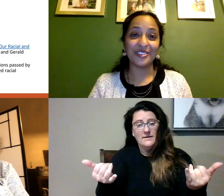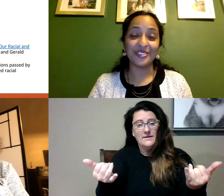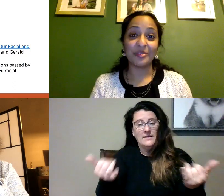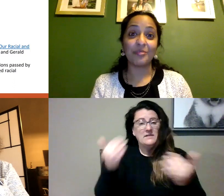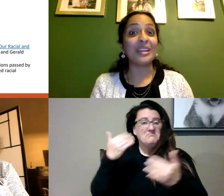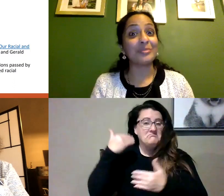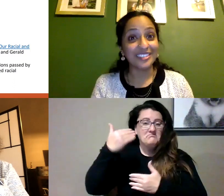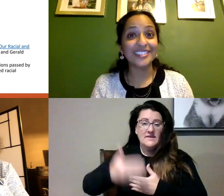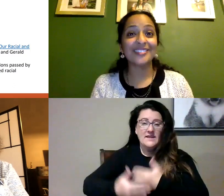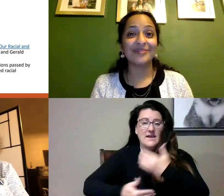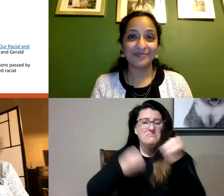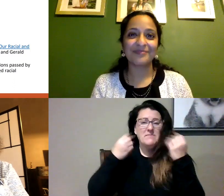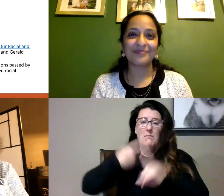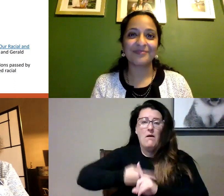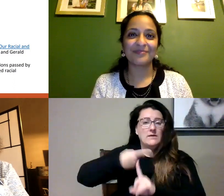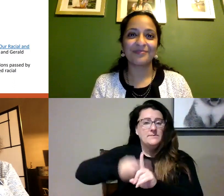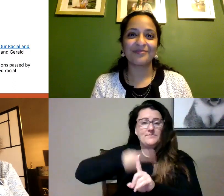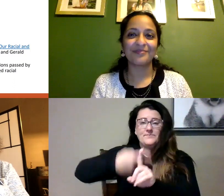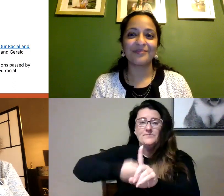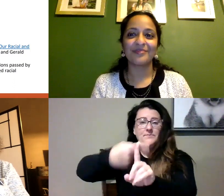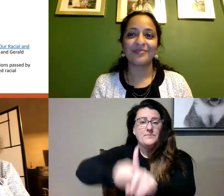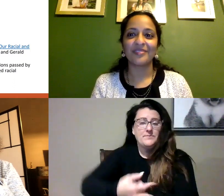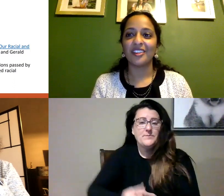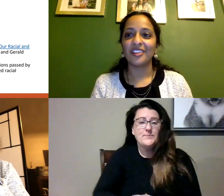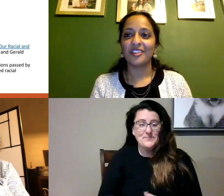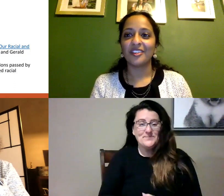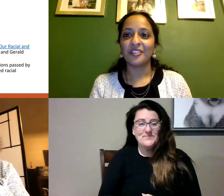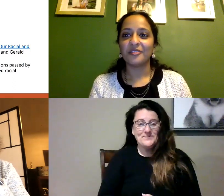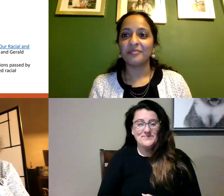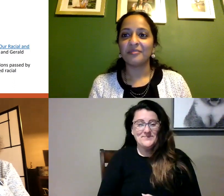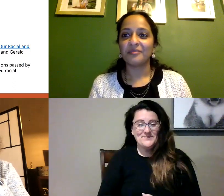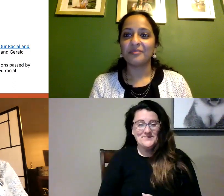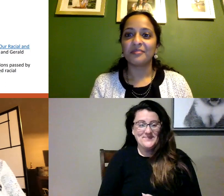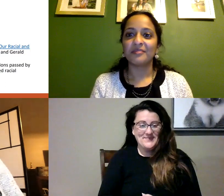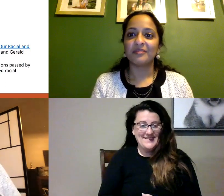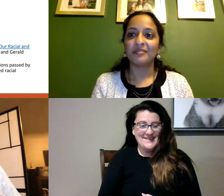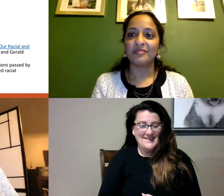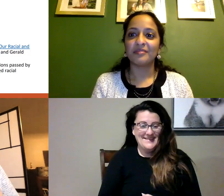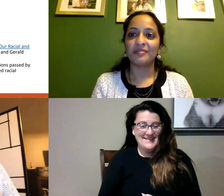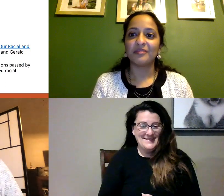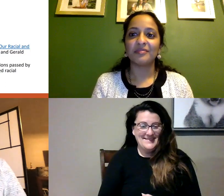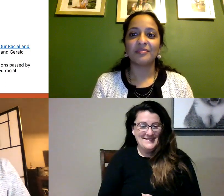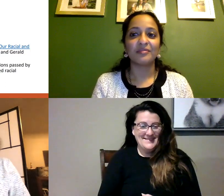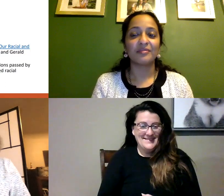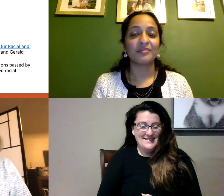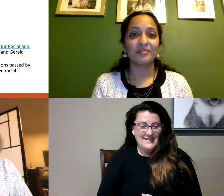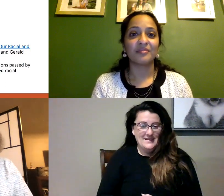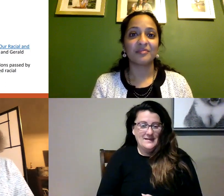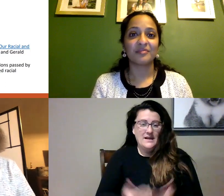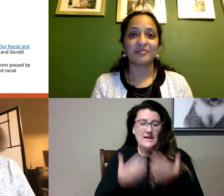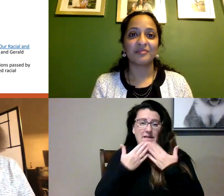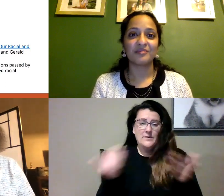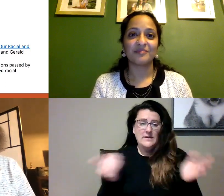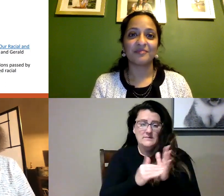next many months. Mm. Well, thank you